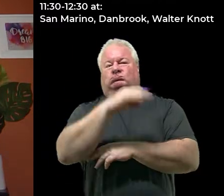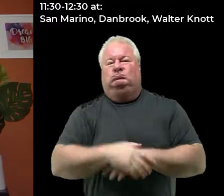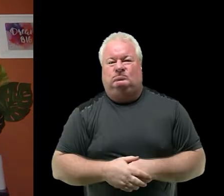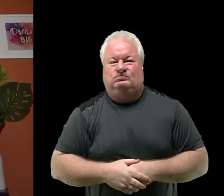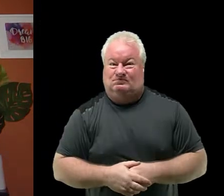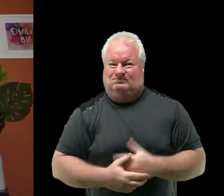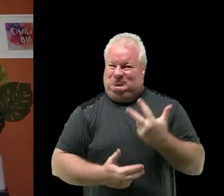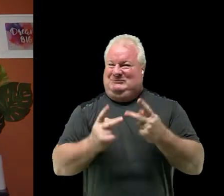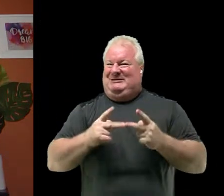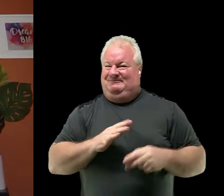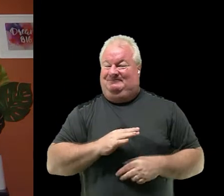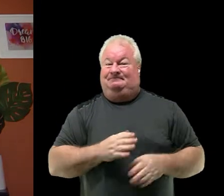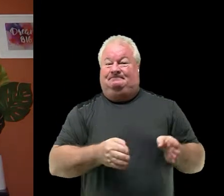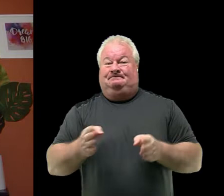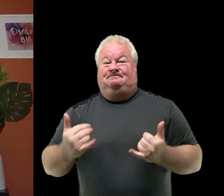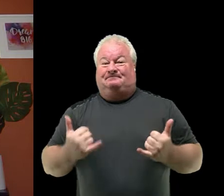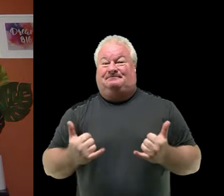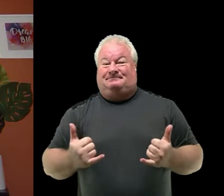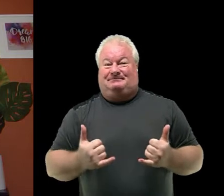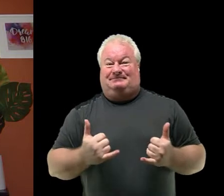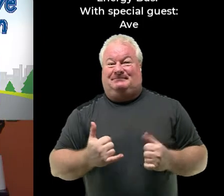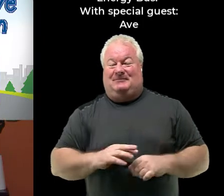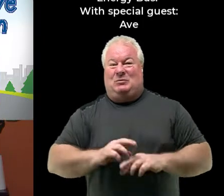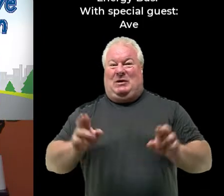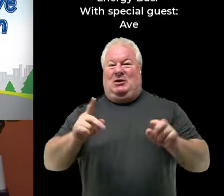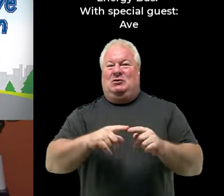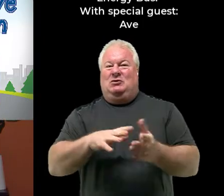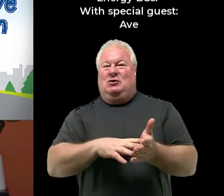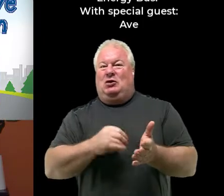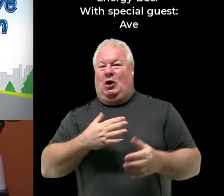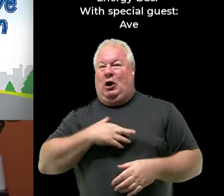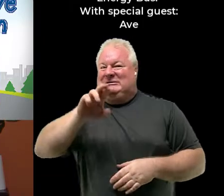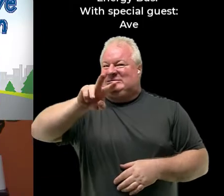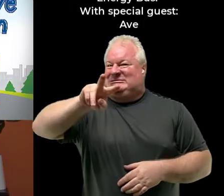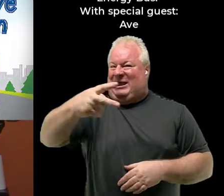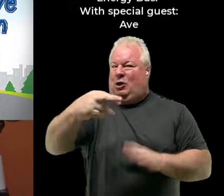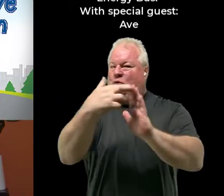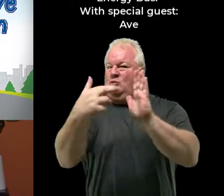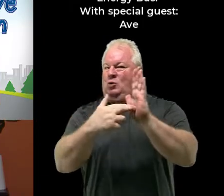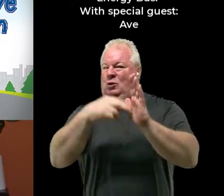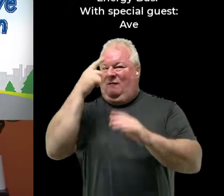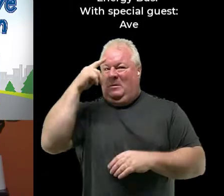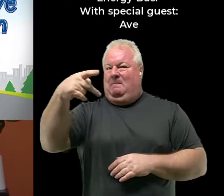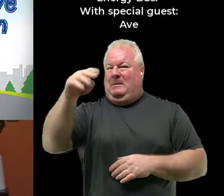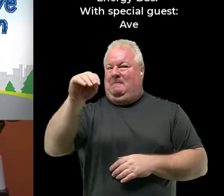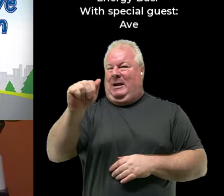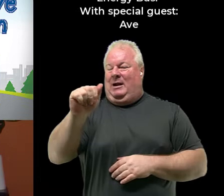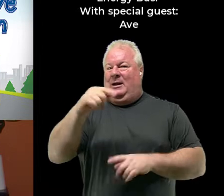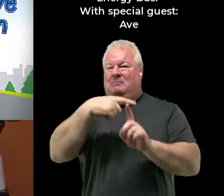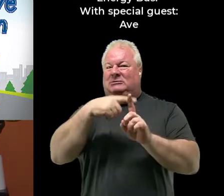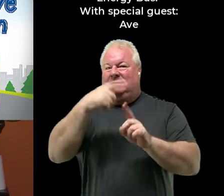p.m. And now it's time to learn our second rule for